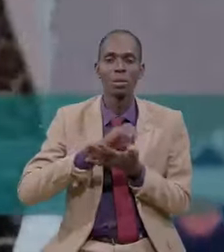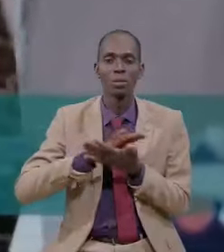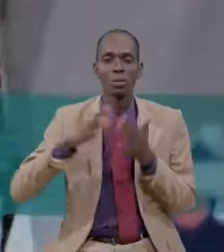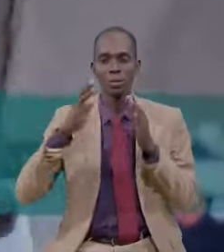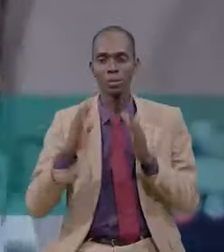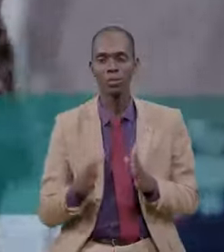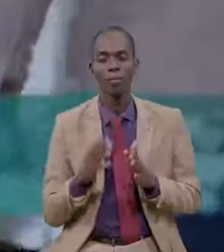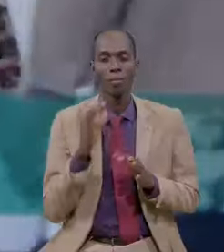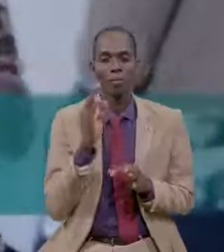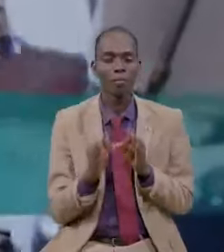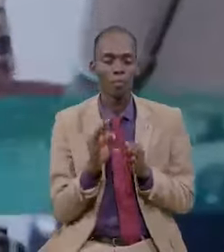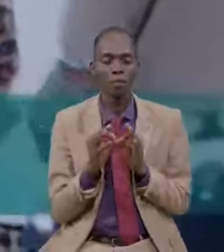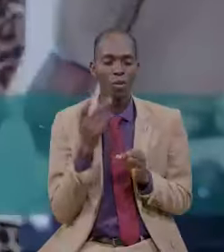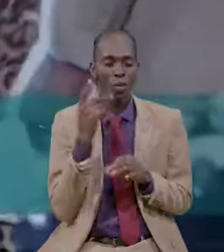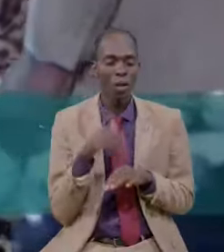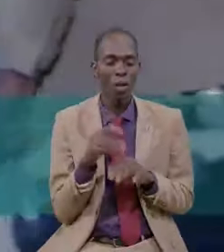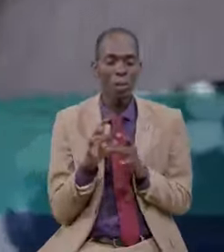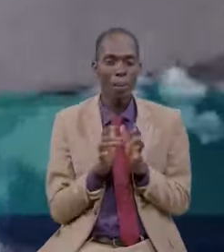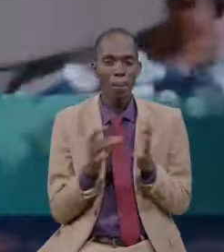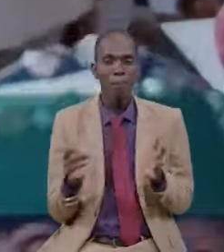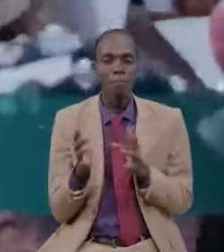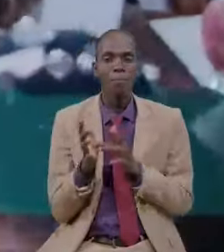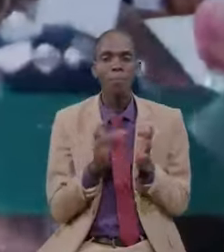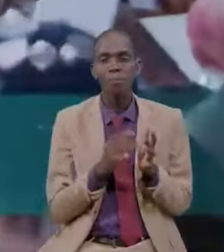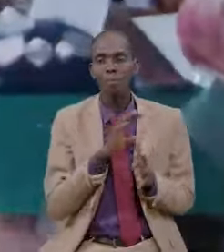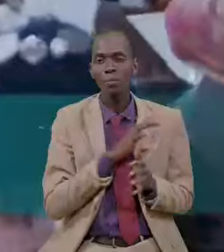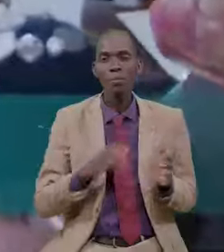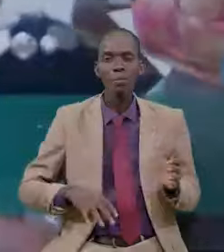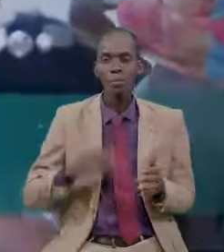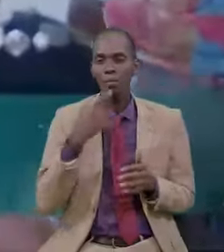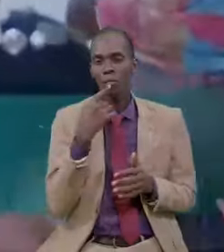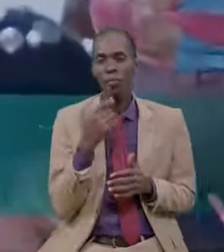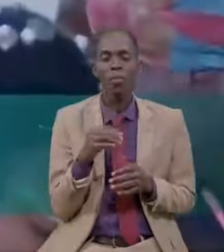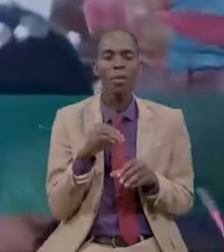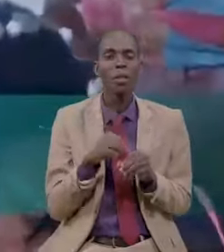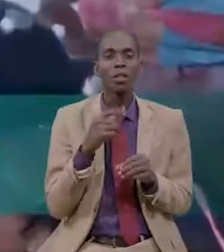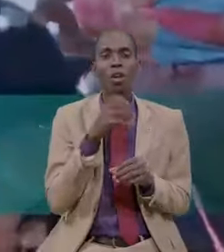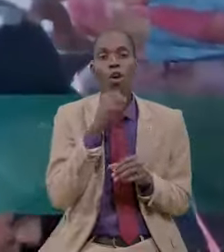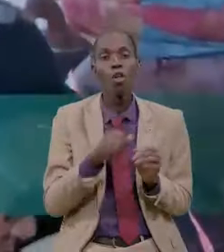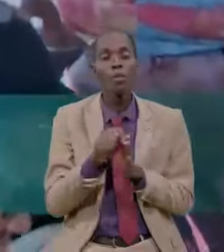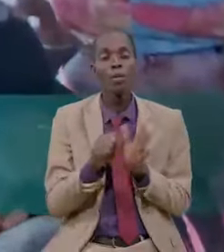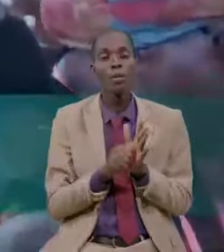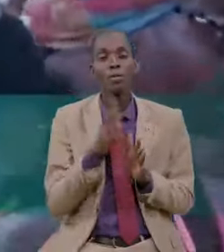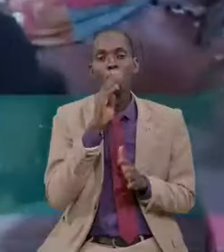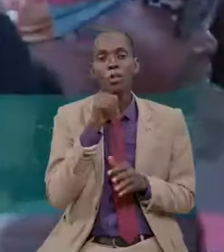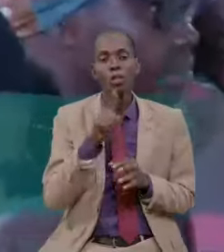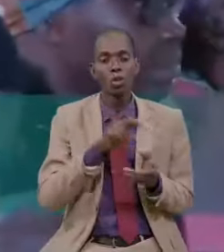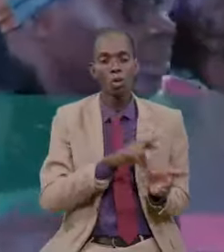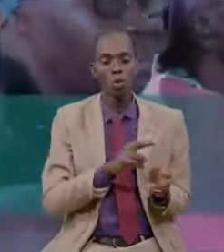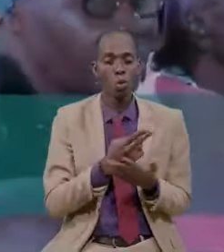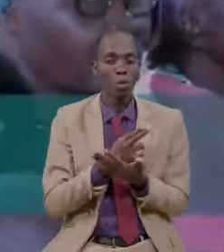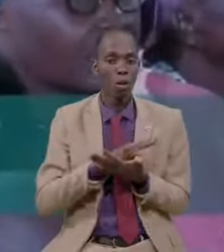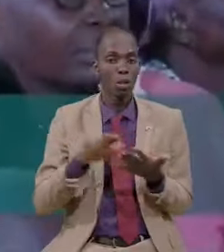Bible, God said in the Old Testament, be ye holy, for I am holy. The